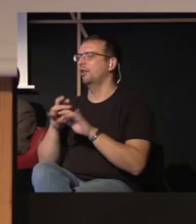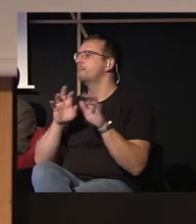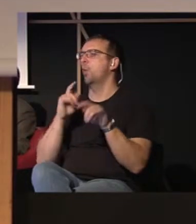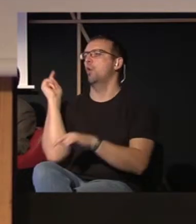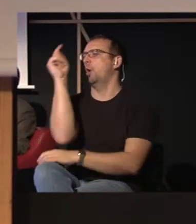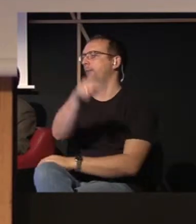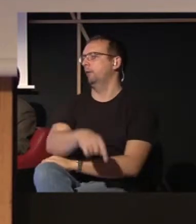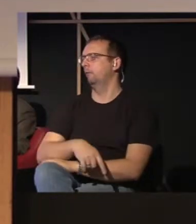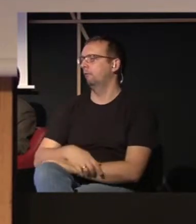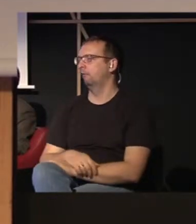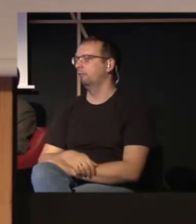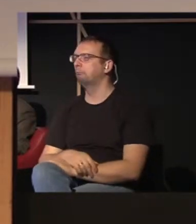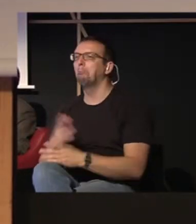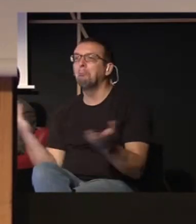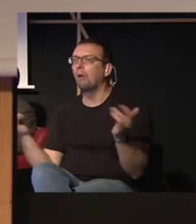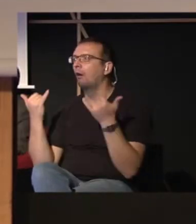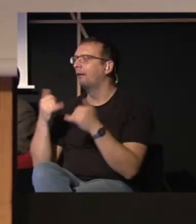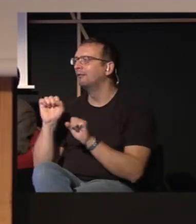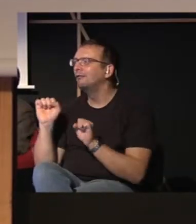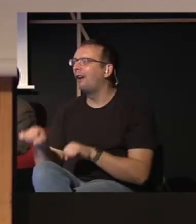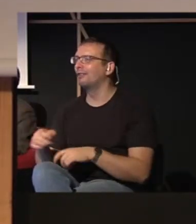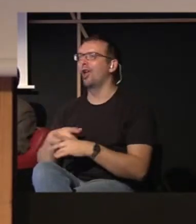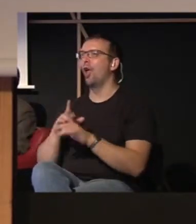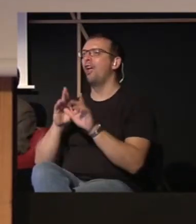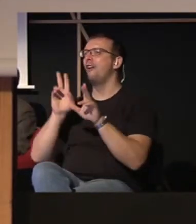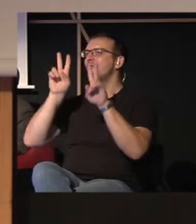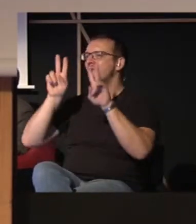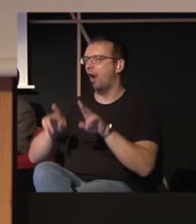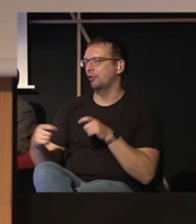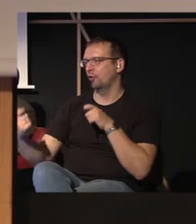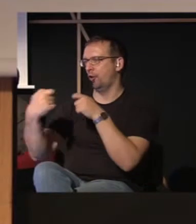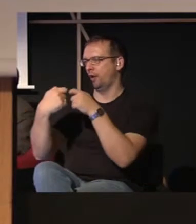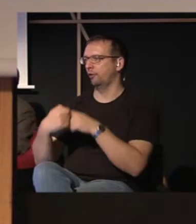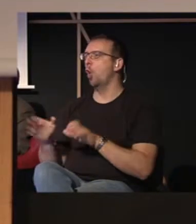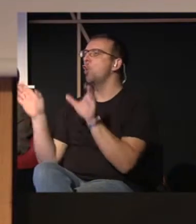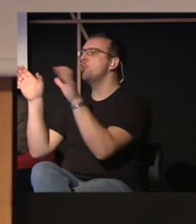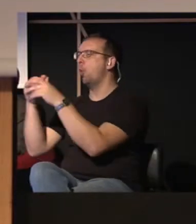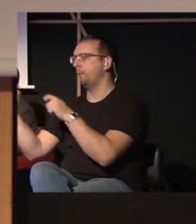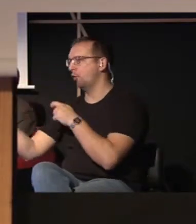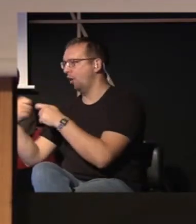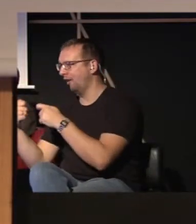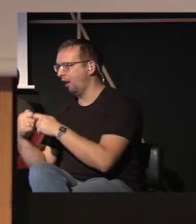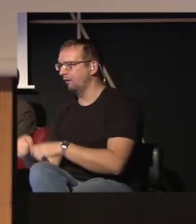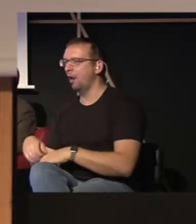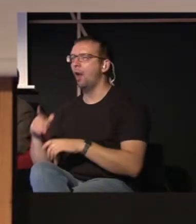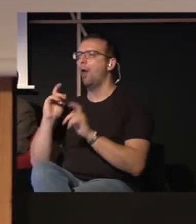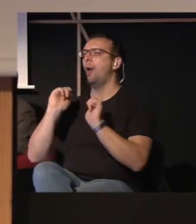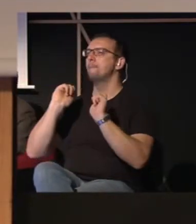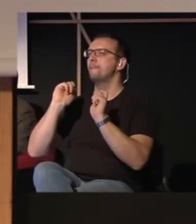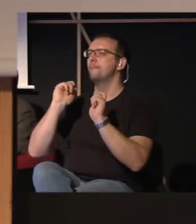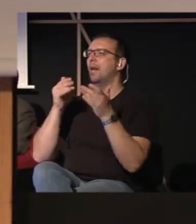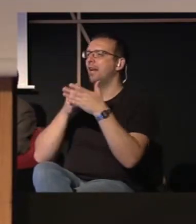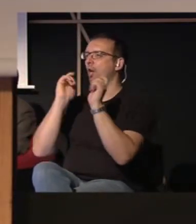Also undertake access appraisals at stadiums across Europe, maybe in the future beyond